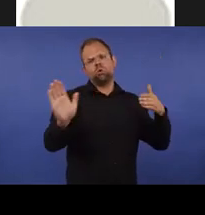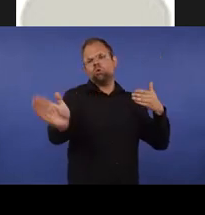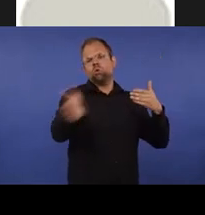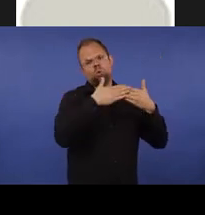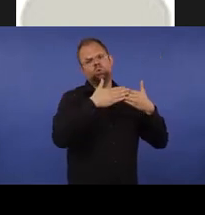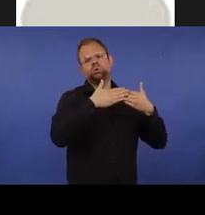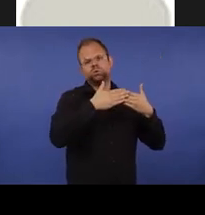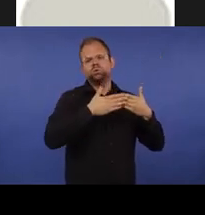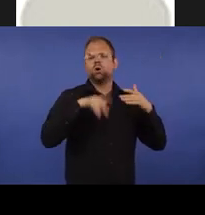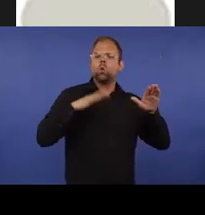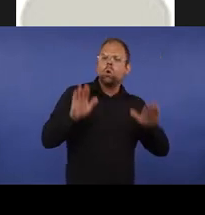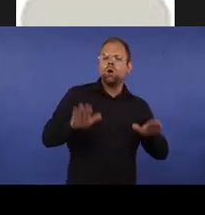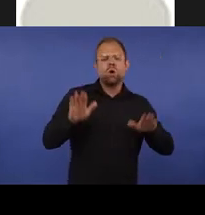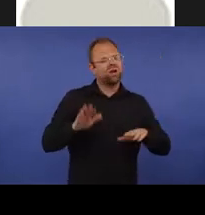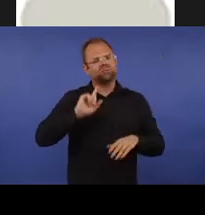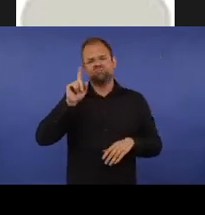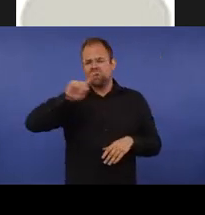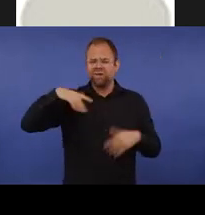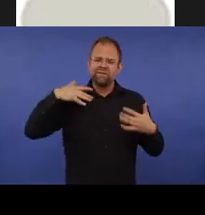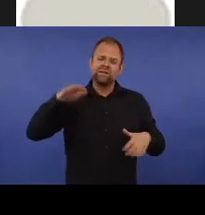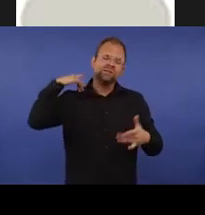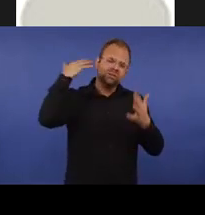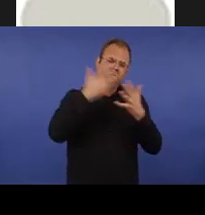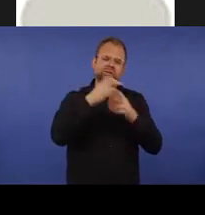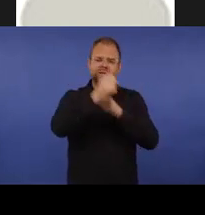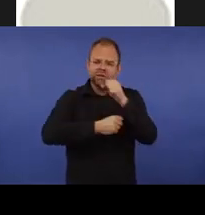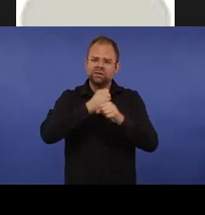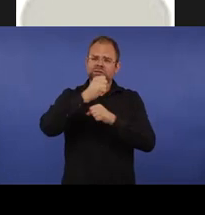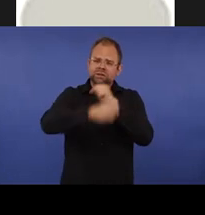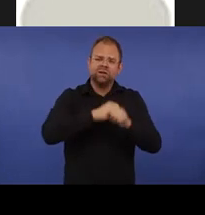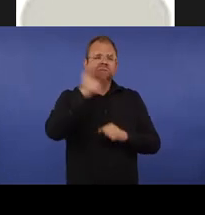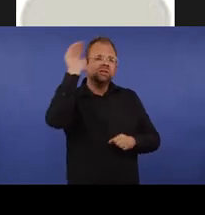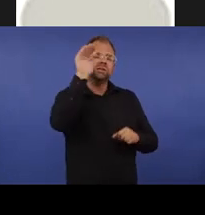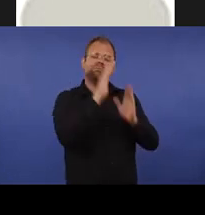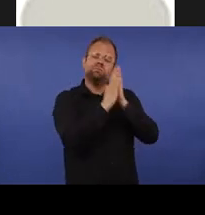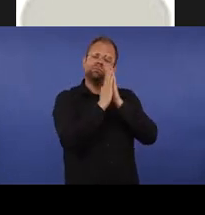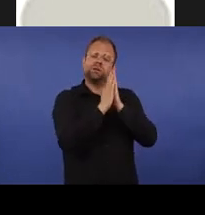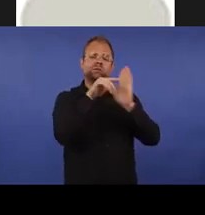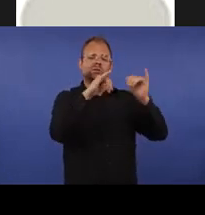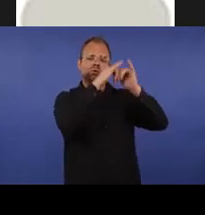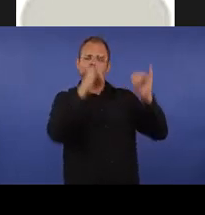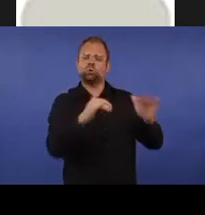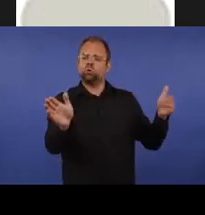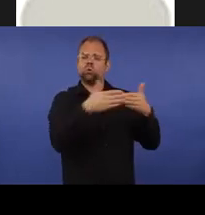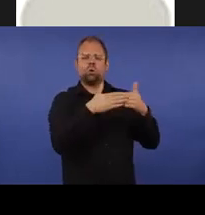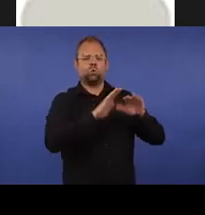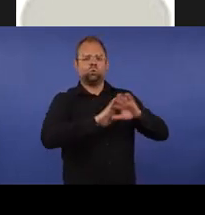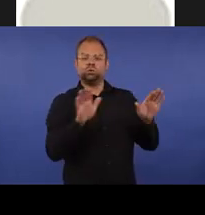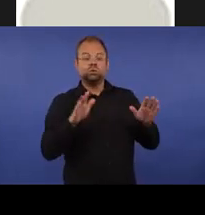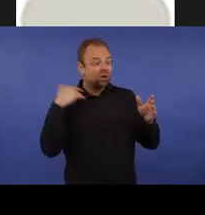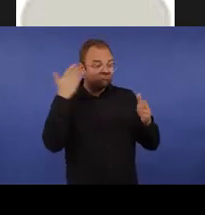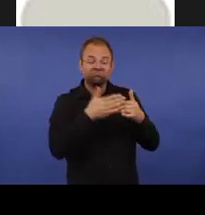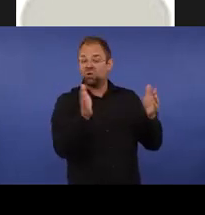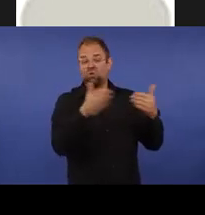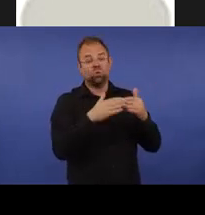Isolation, people in group homes, we're not allowed to have visitors, we're not allowed to leave in Finland. This is going against people's rights. You